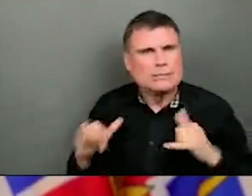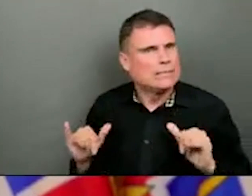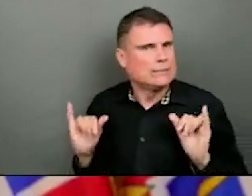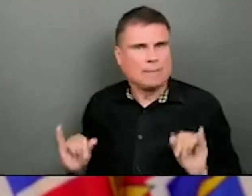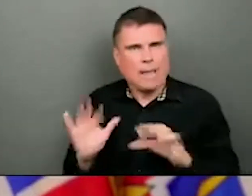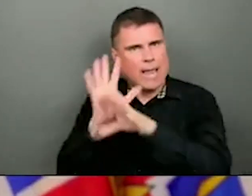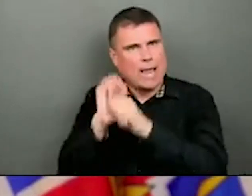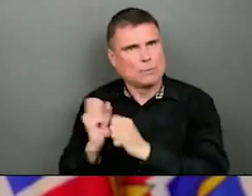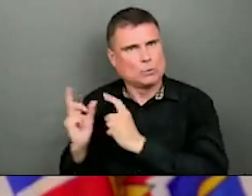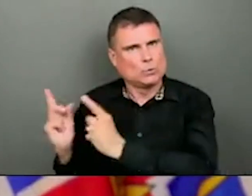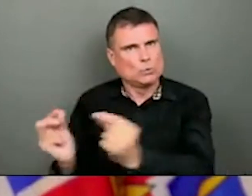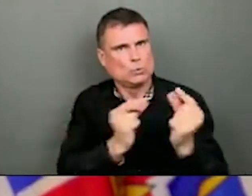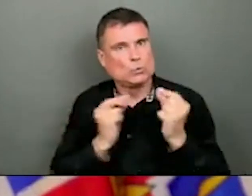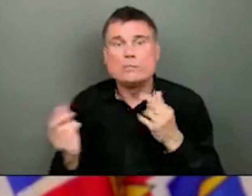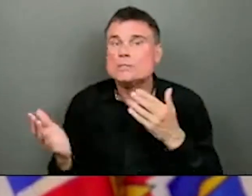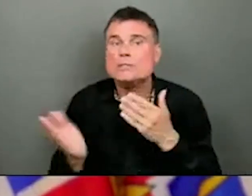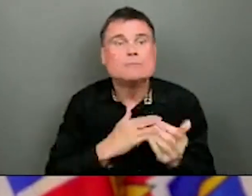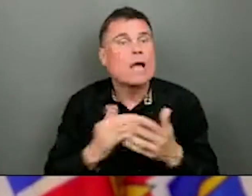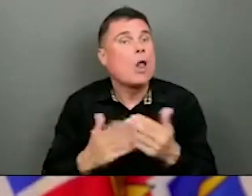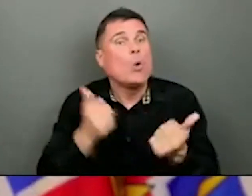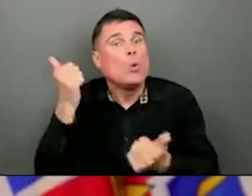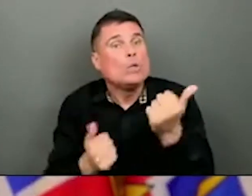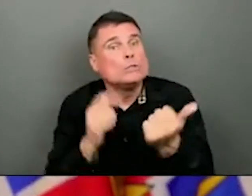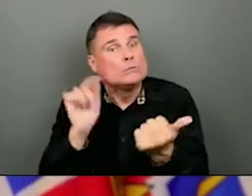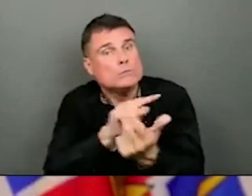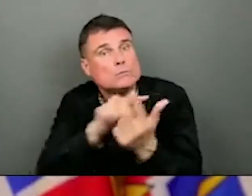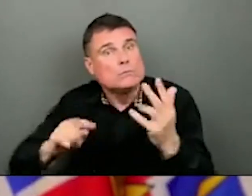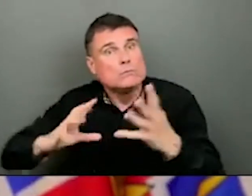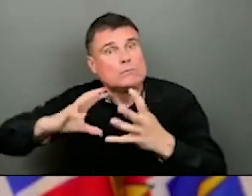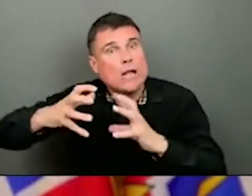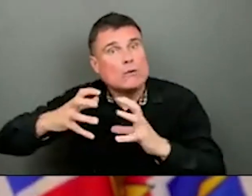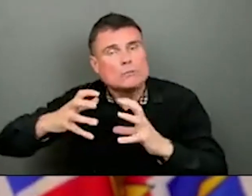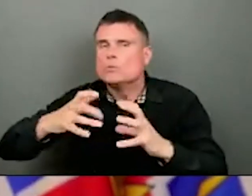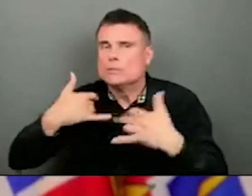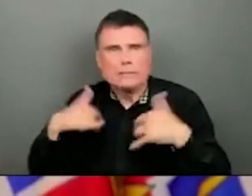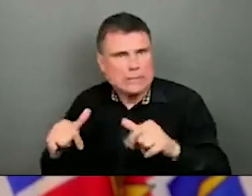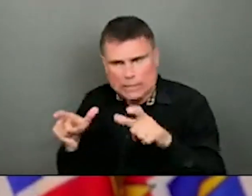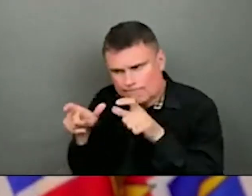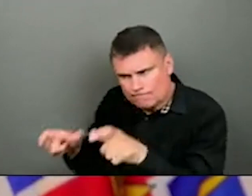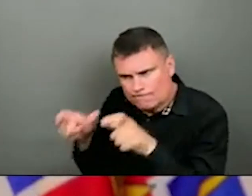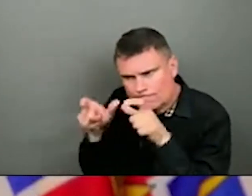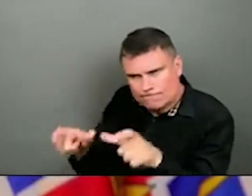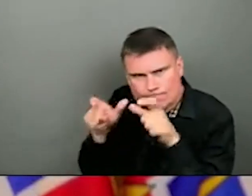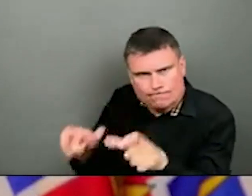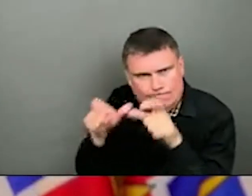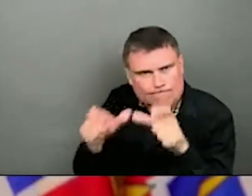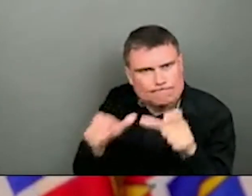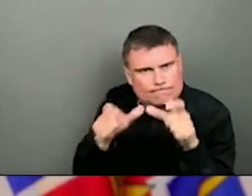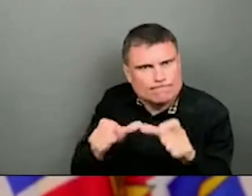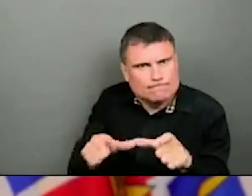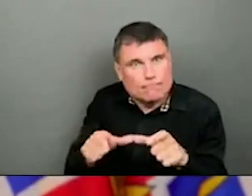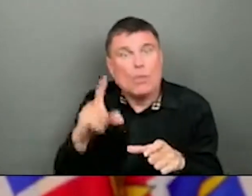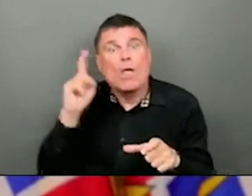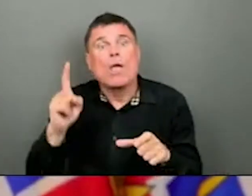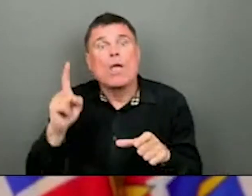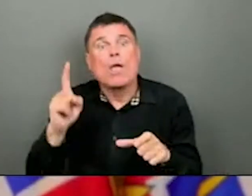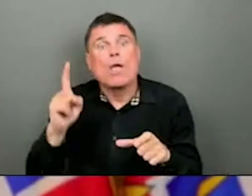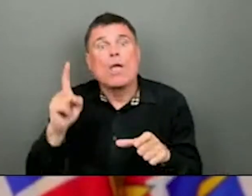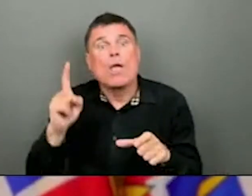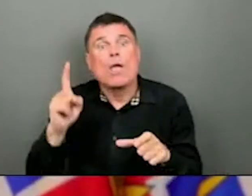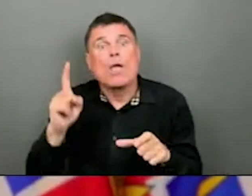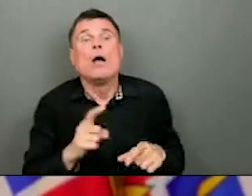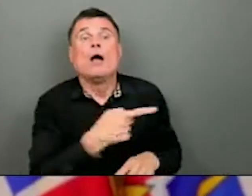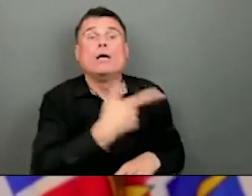are infected with. And we had an outbreak in a long-term care home with the Delta